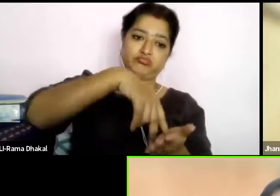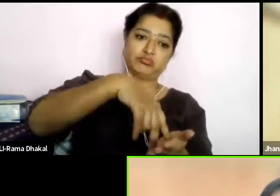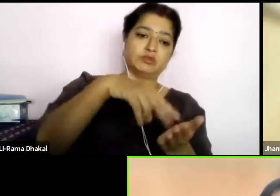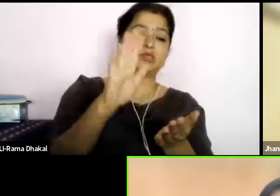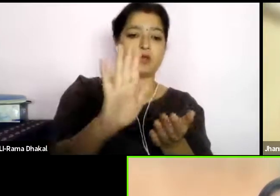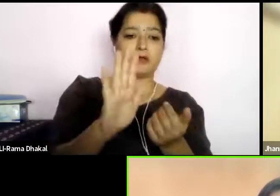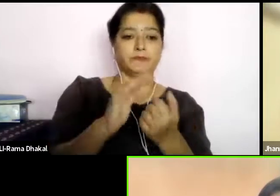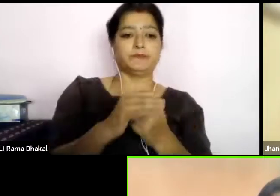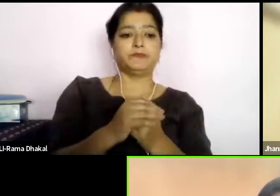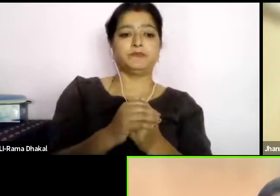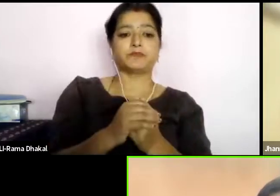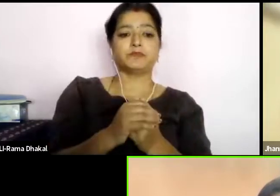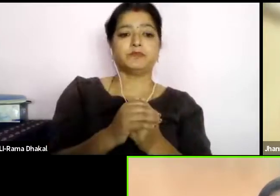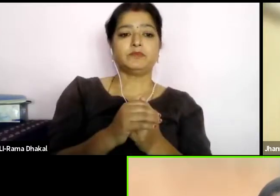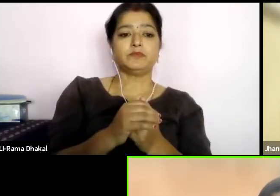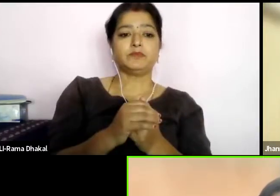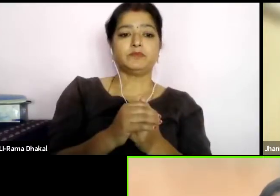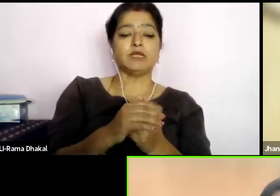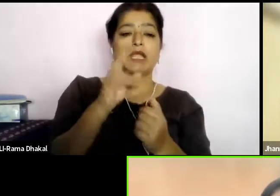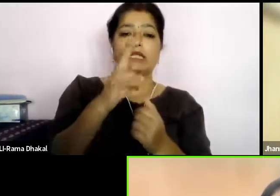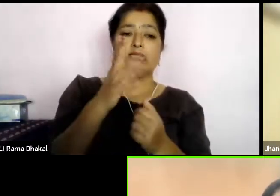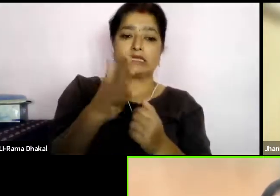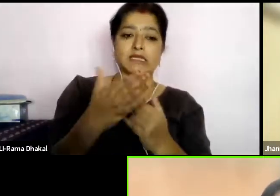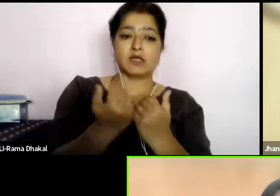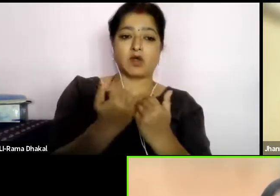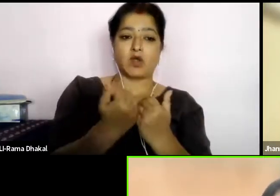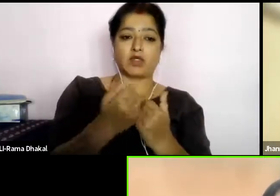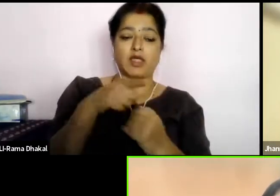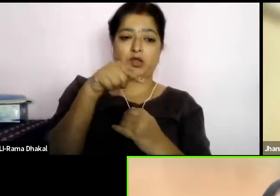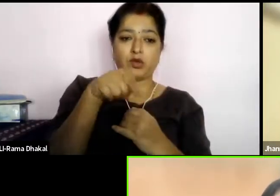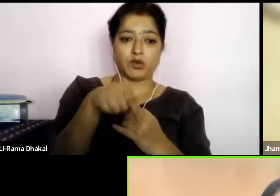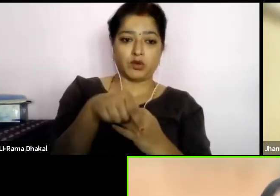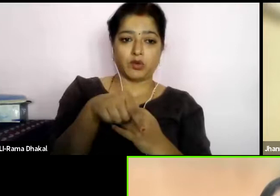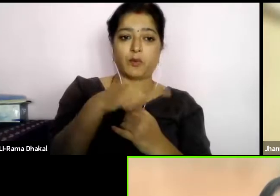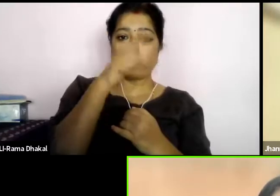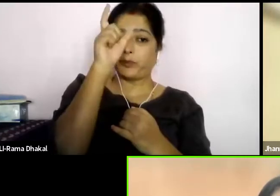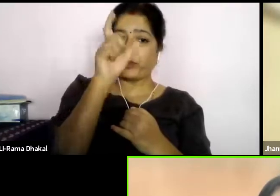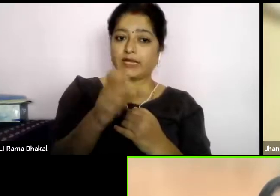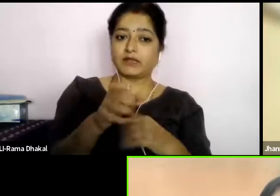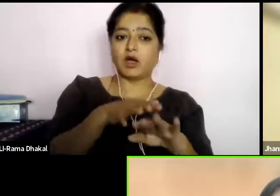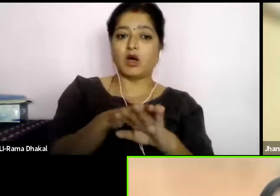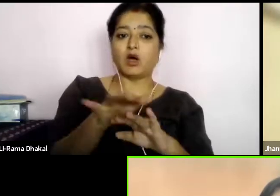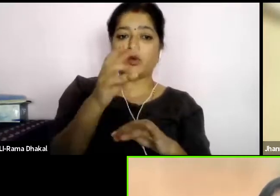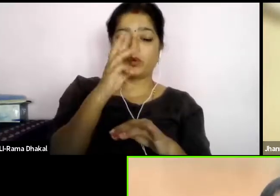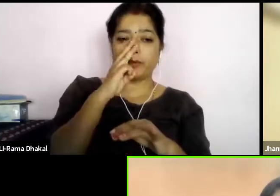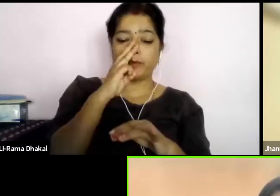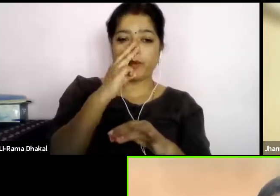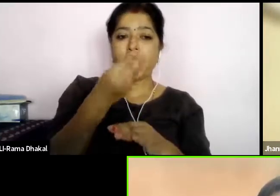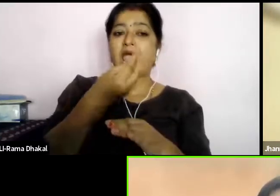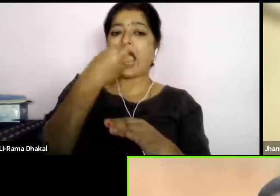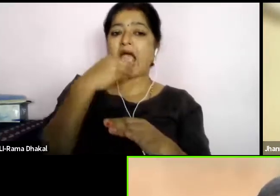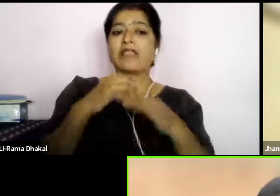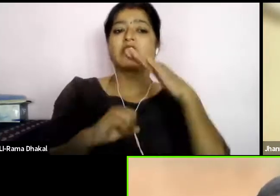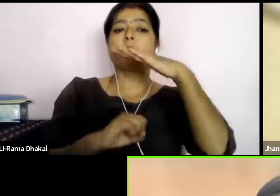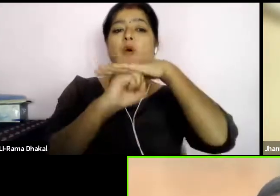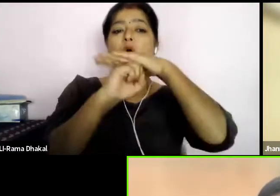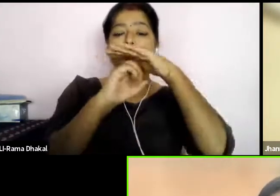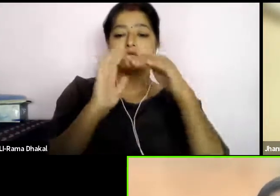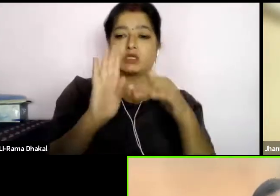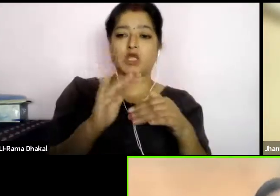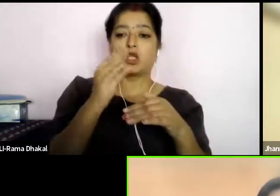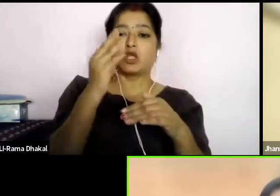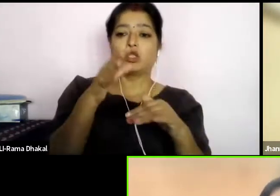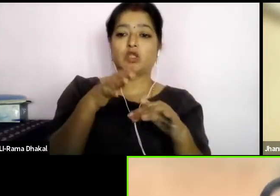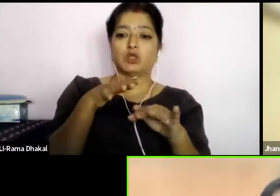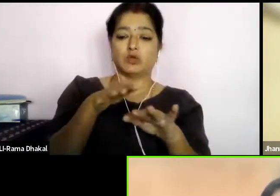was very much intense, because most indigenous people with disabilities during the COVID